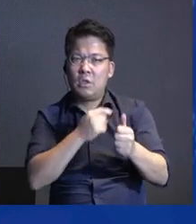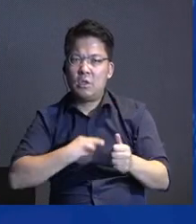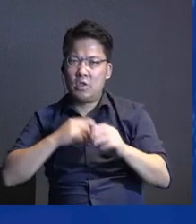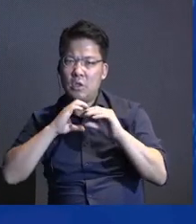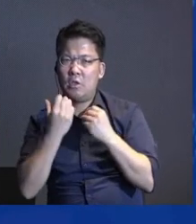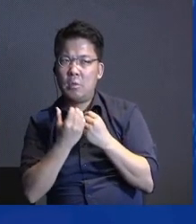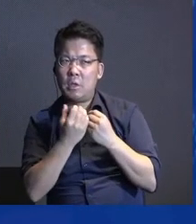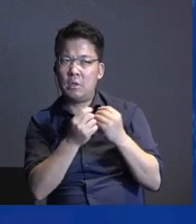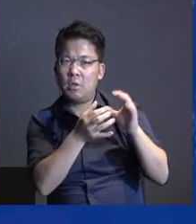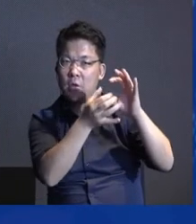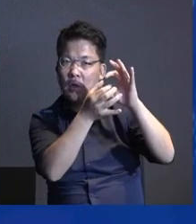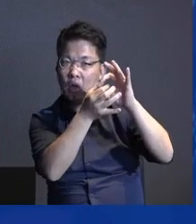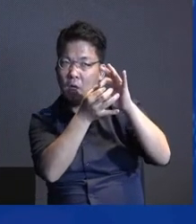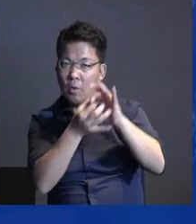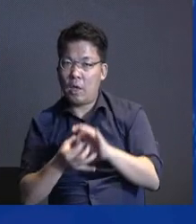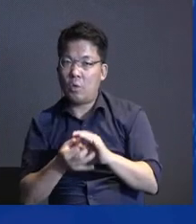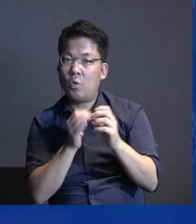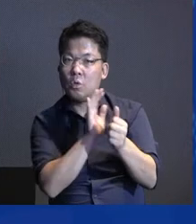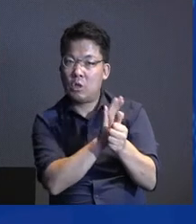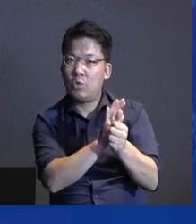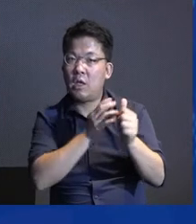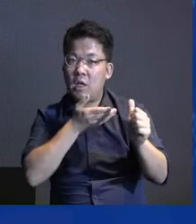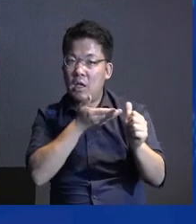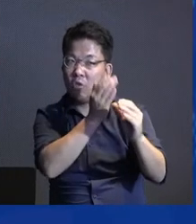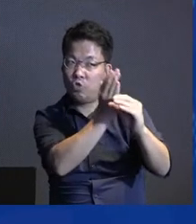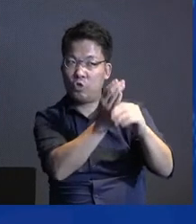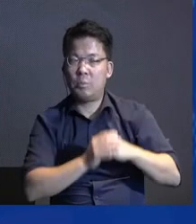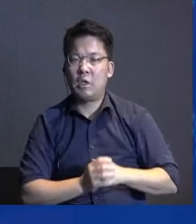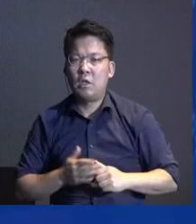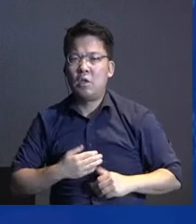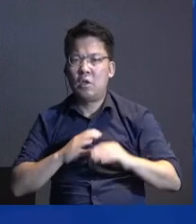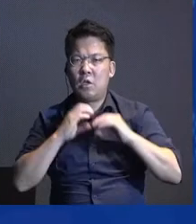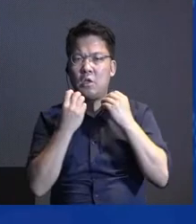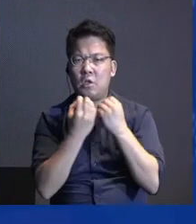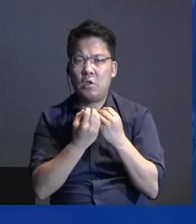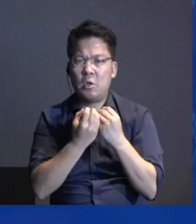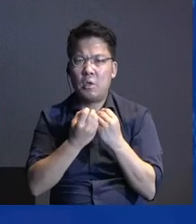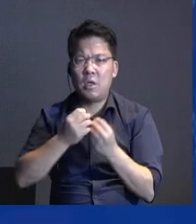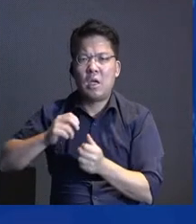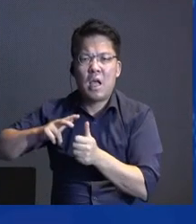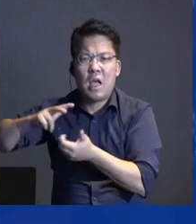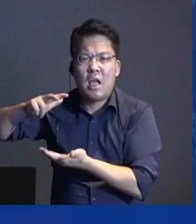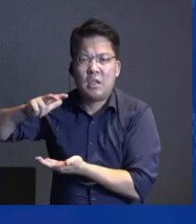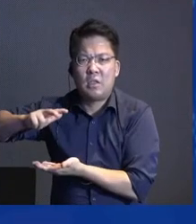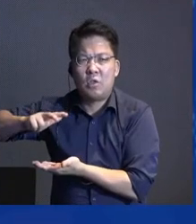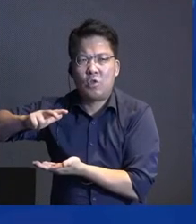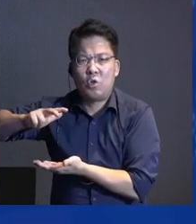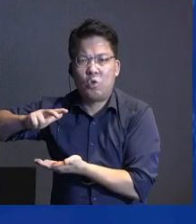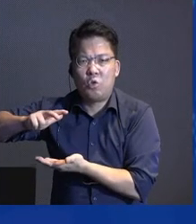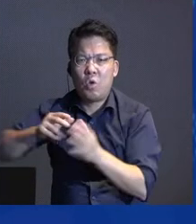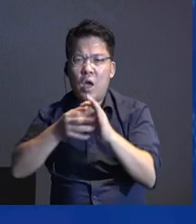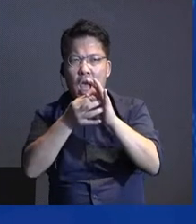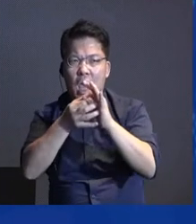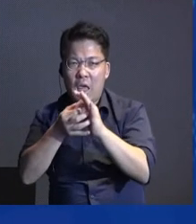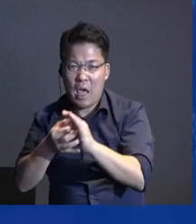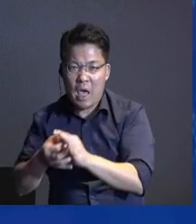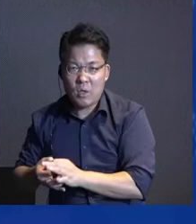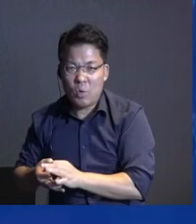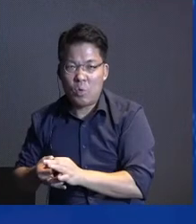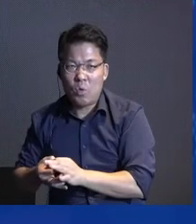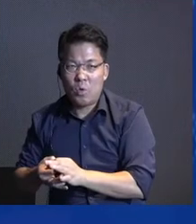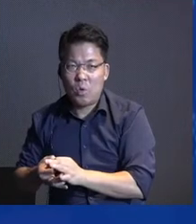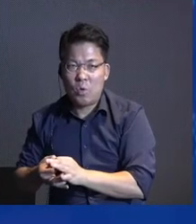For the club is financially sustainable because the club can generate its own incomes, as I introduced before, and it has at least 4